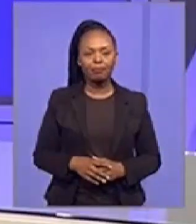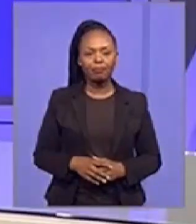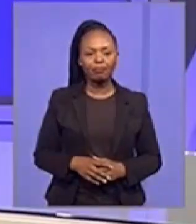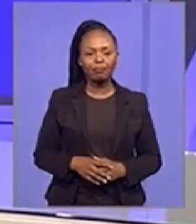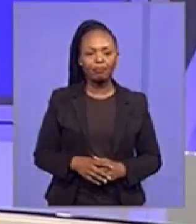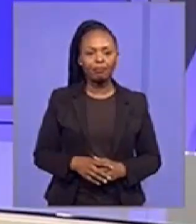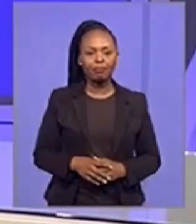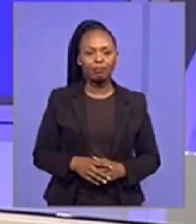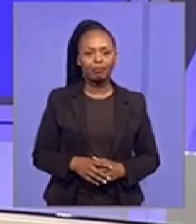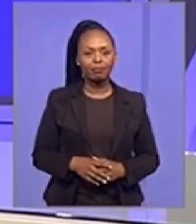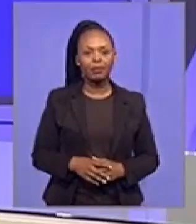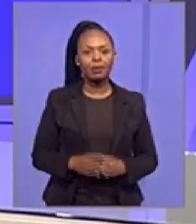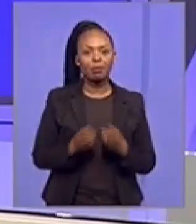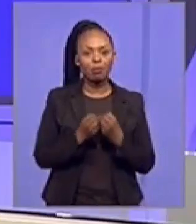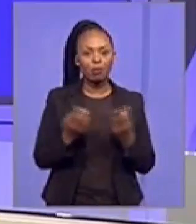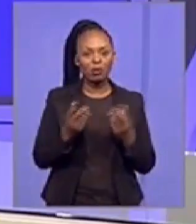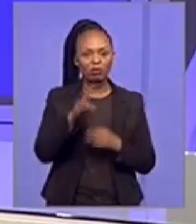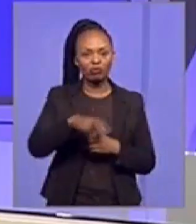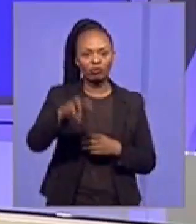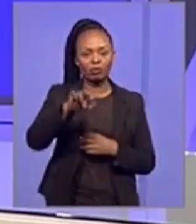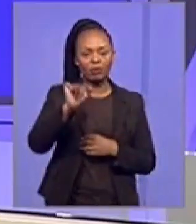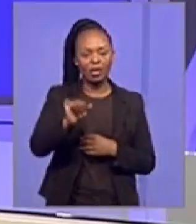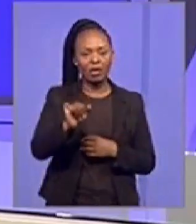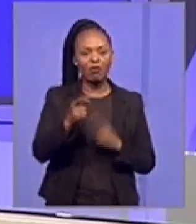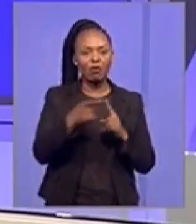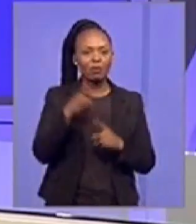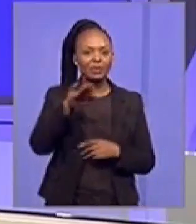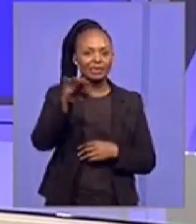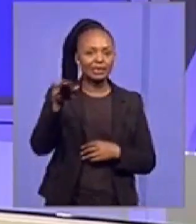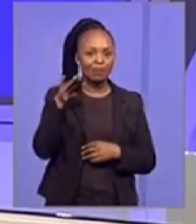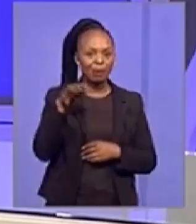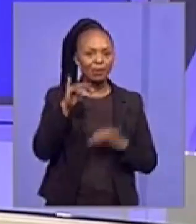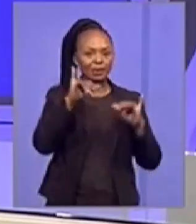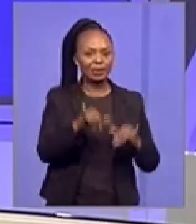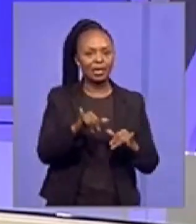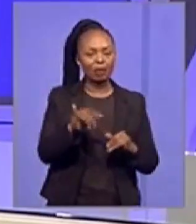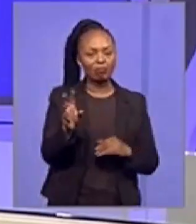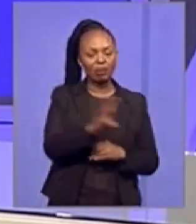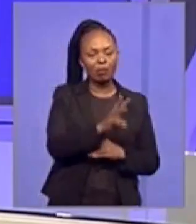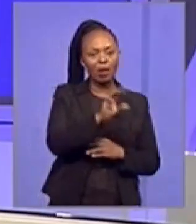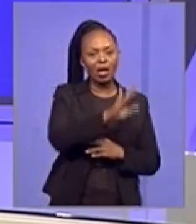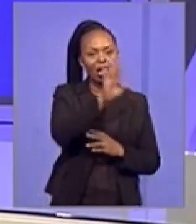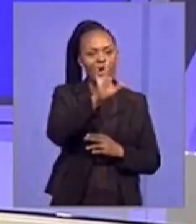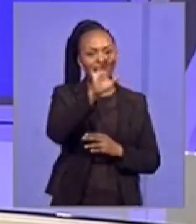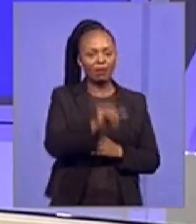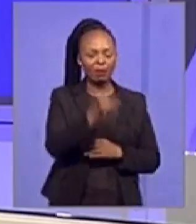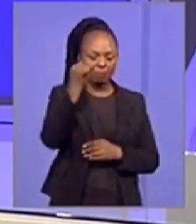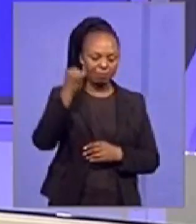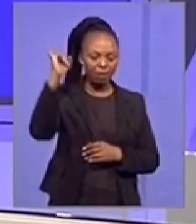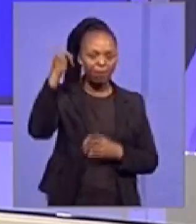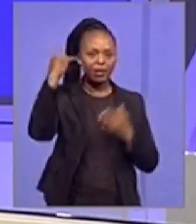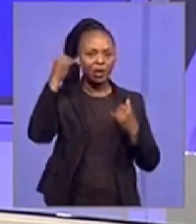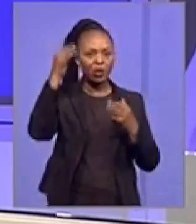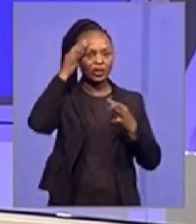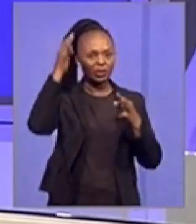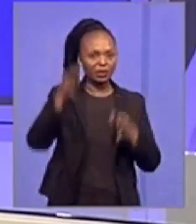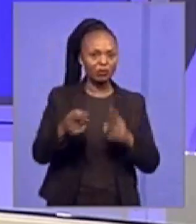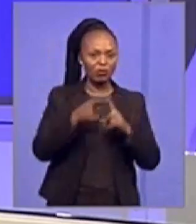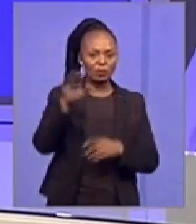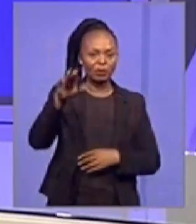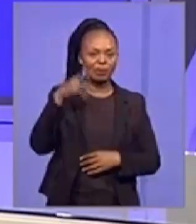Dihwai tsa makgowa tsa Zimbabwe tse dulang lebatoweng la dinaha tse ka borwa ba Afrika di qheletse thoko nyehelo ya mmuso wa Zimbabwe ya ho